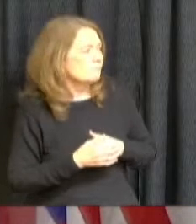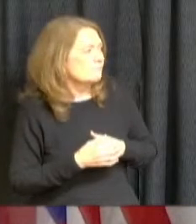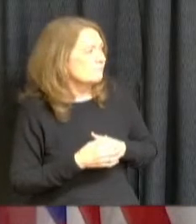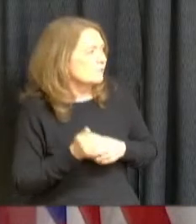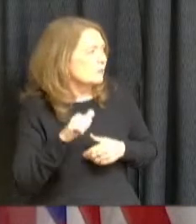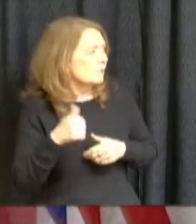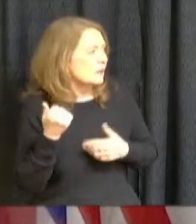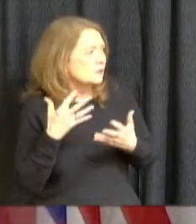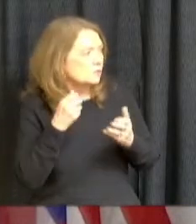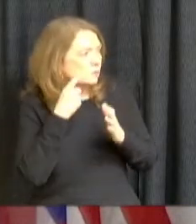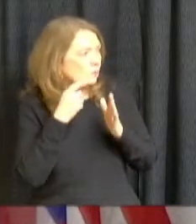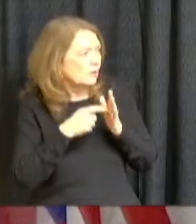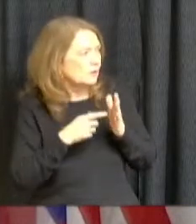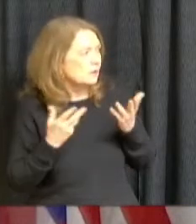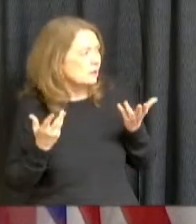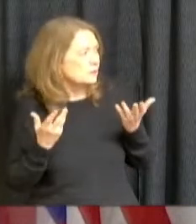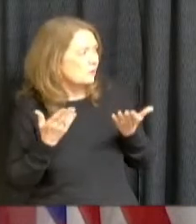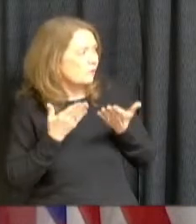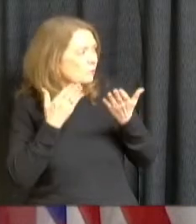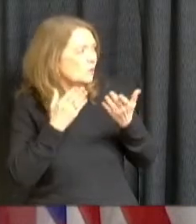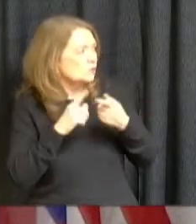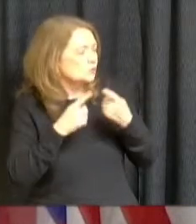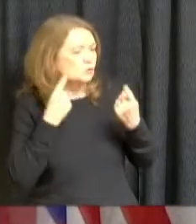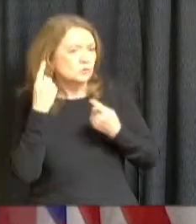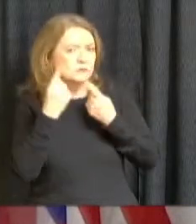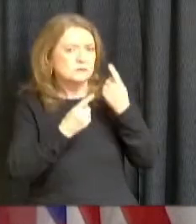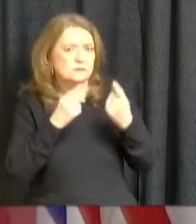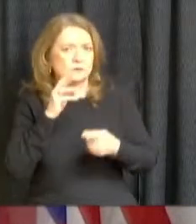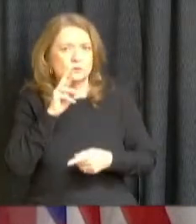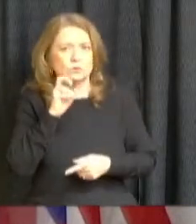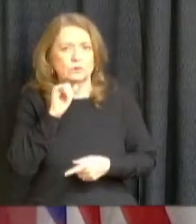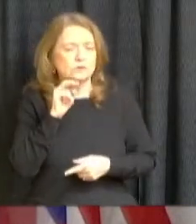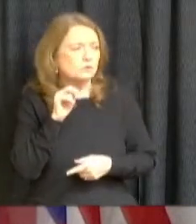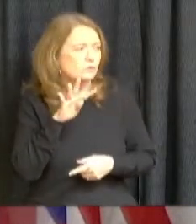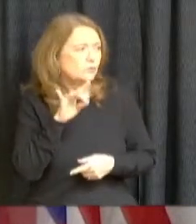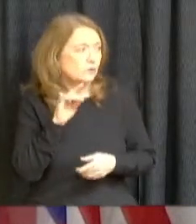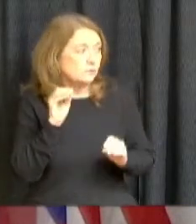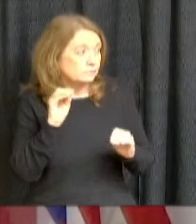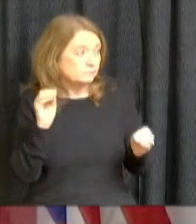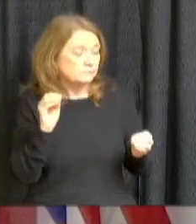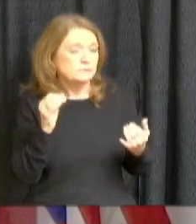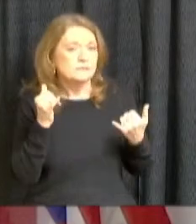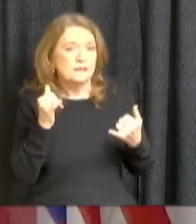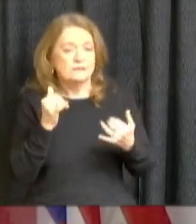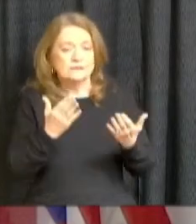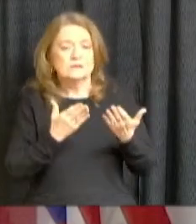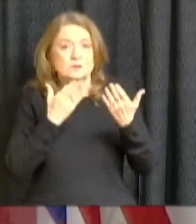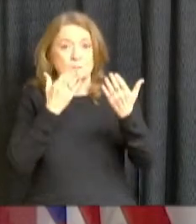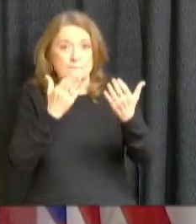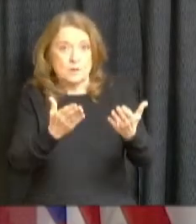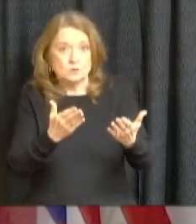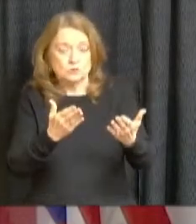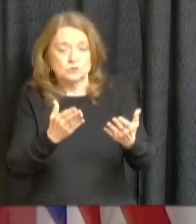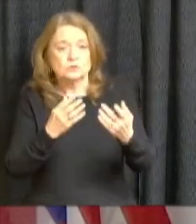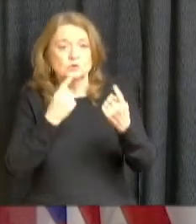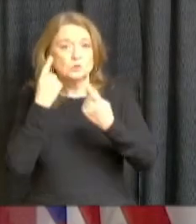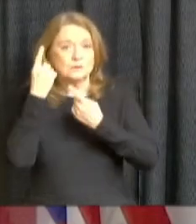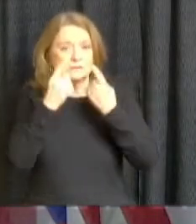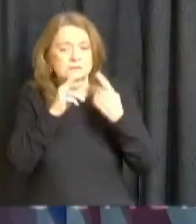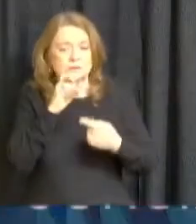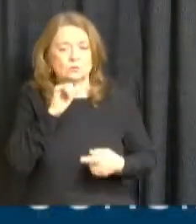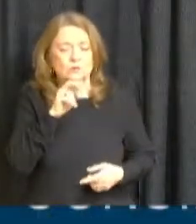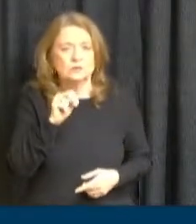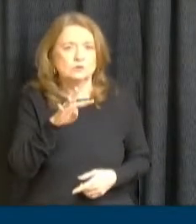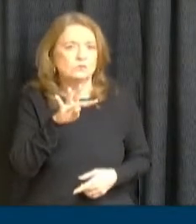Anyone else wish to be recognized on the motion to consider Resolution 48? Seeing none, hearing none, this is the motion to consider